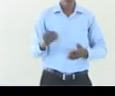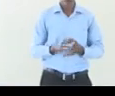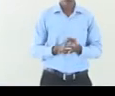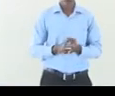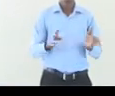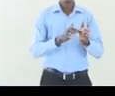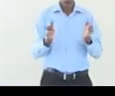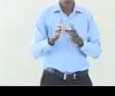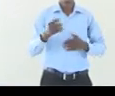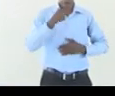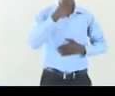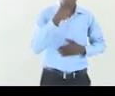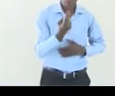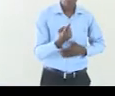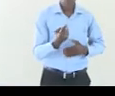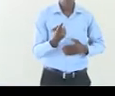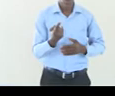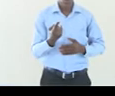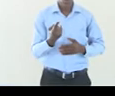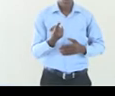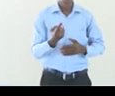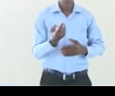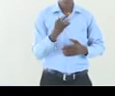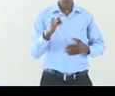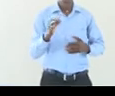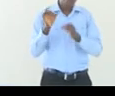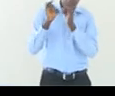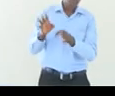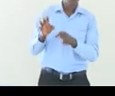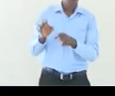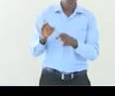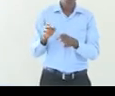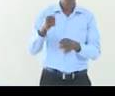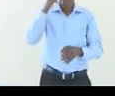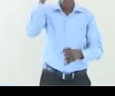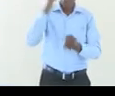result. You know, in the school you do cumulative,